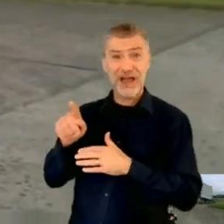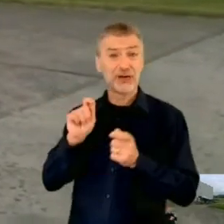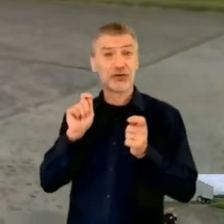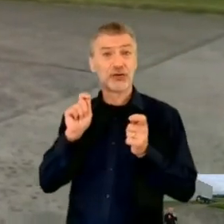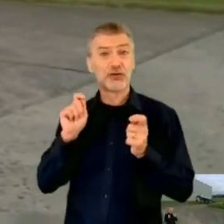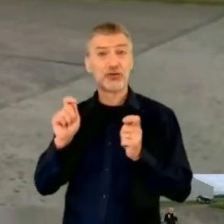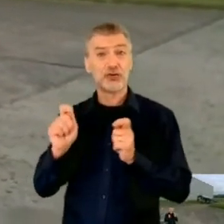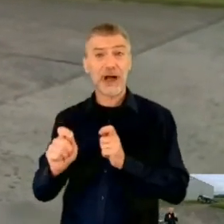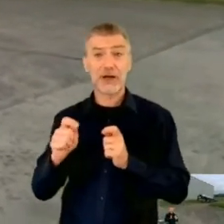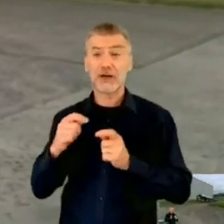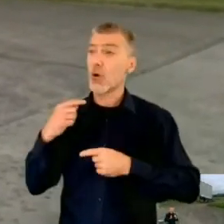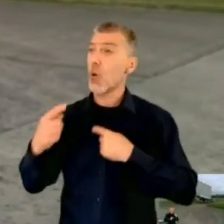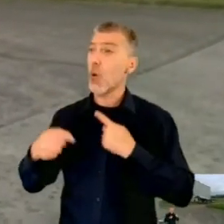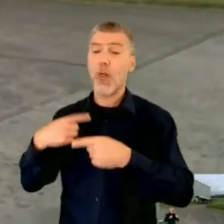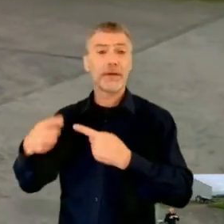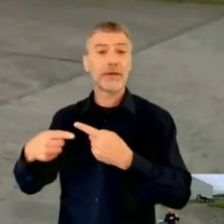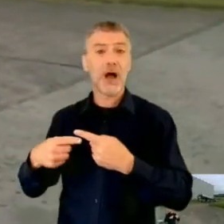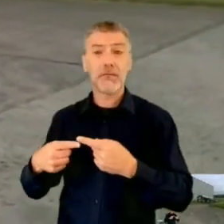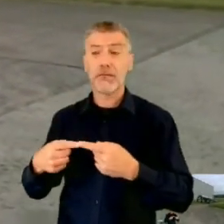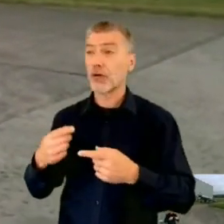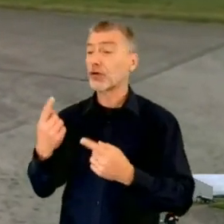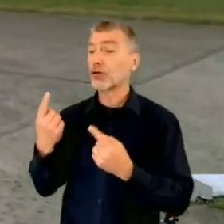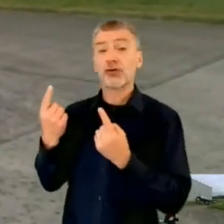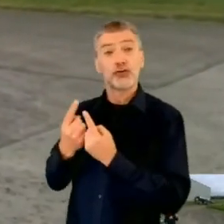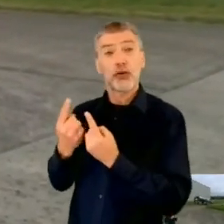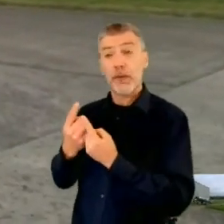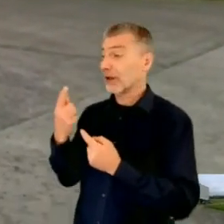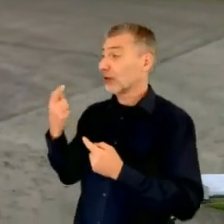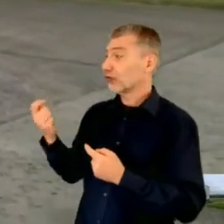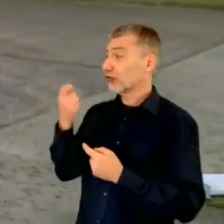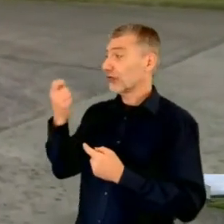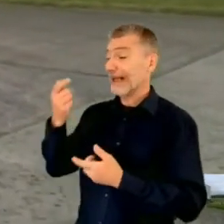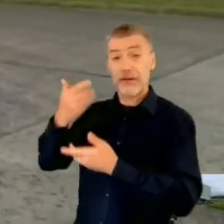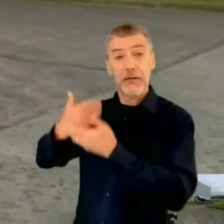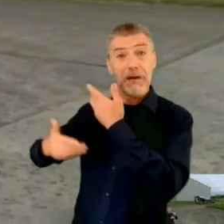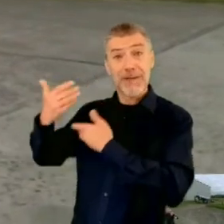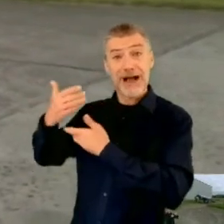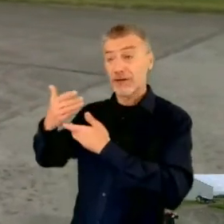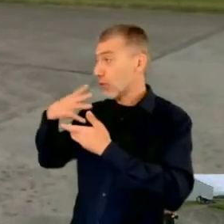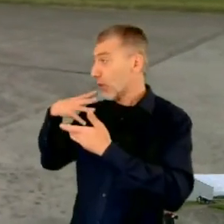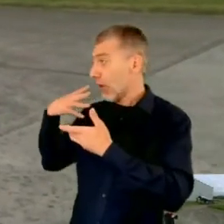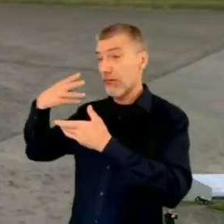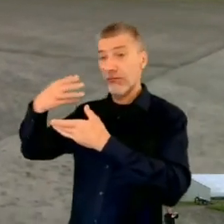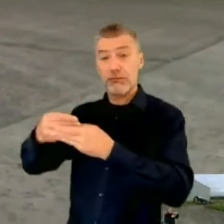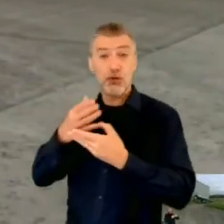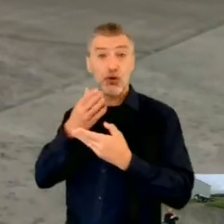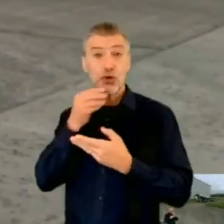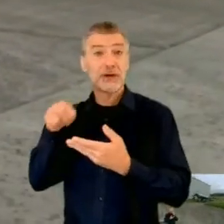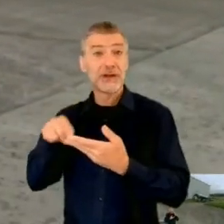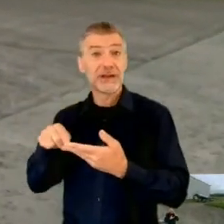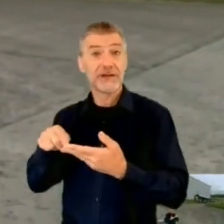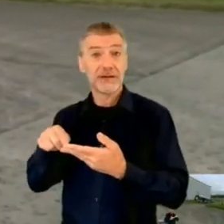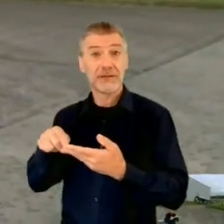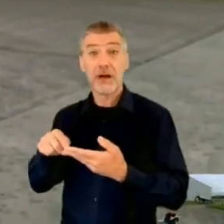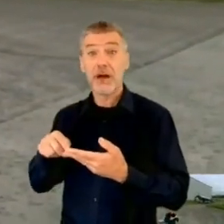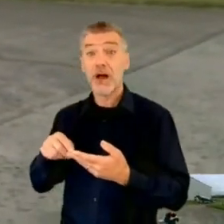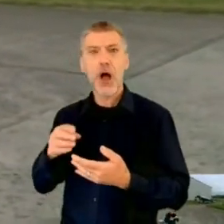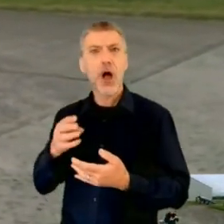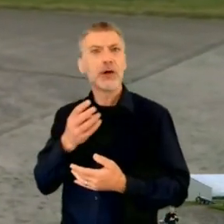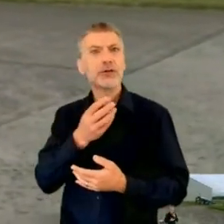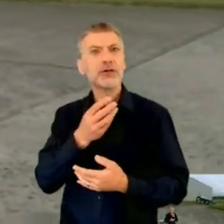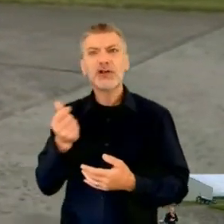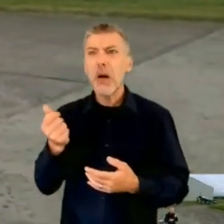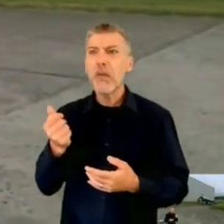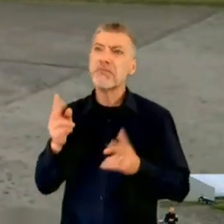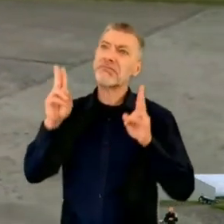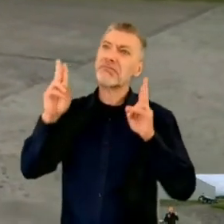the successes of our whole industry. So we're going to see some really novel concepts. We're going to see some aircraft that don't look too dissimilar as well. But